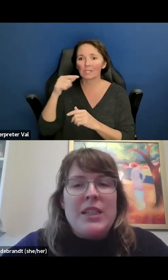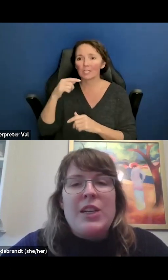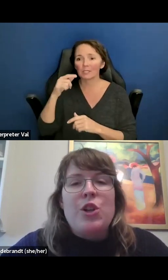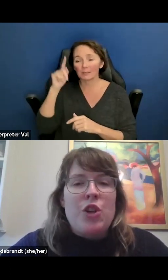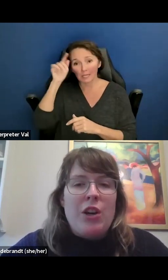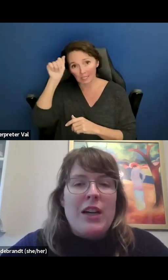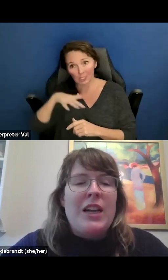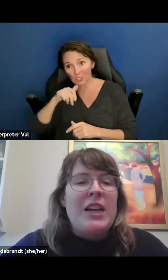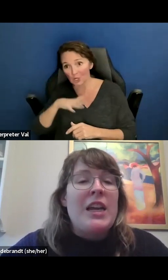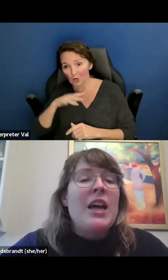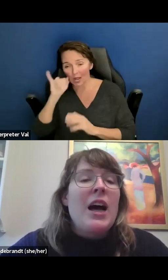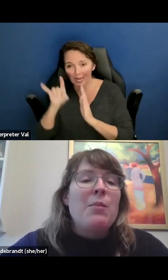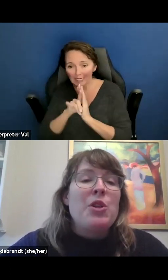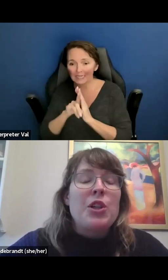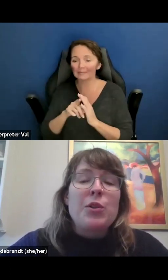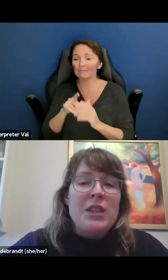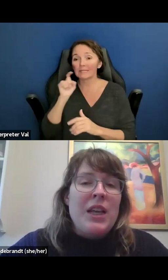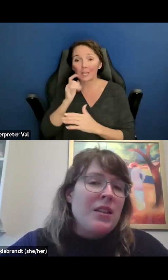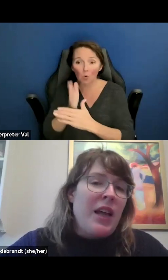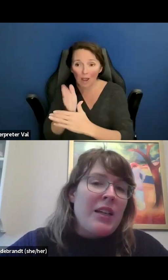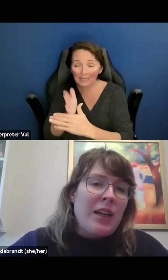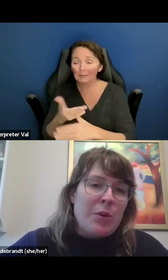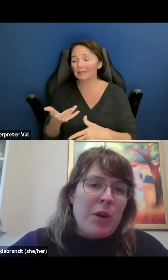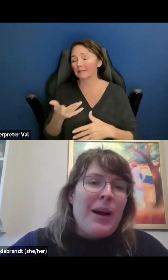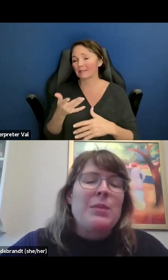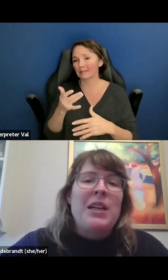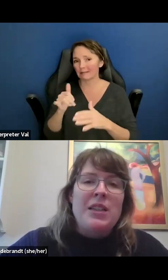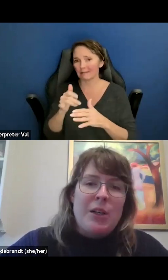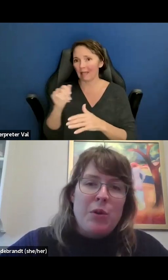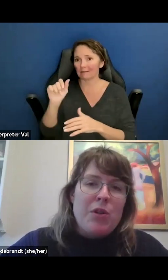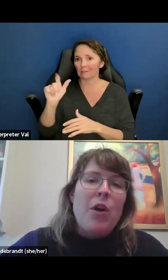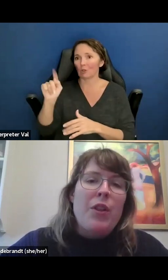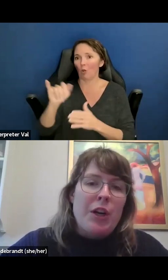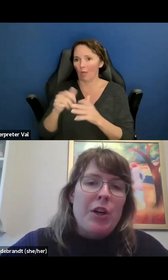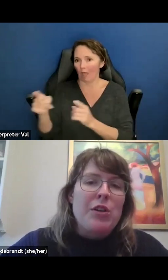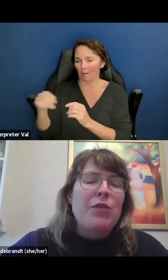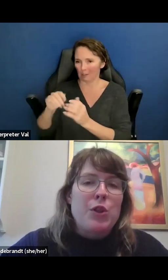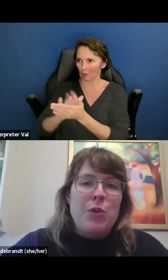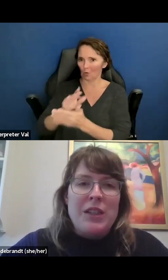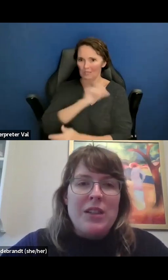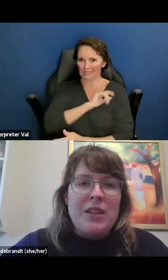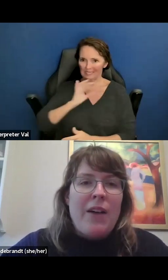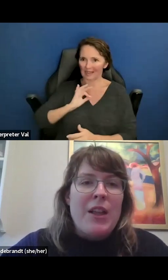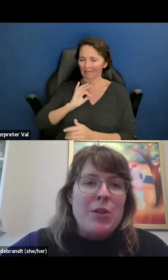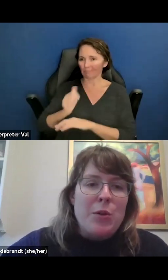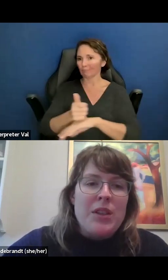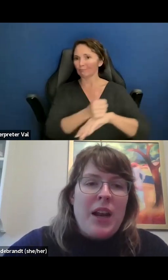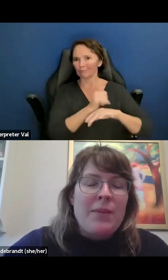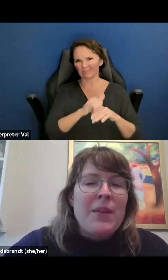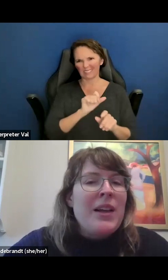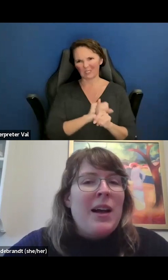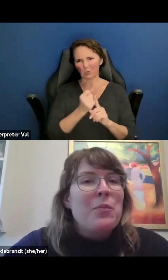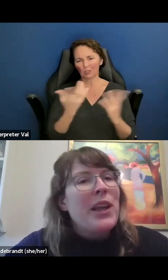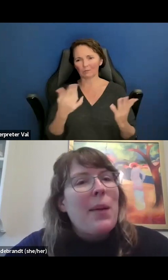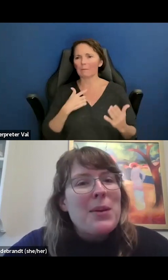sexual orientation, and gender identity, which includes things like sexual harassment and sexual assault that occurs for students and staff in the school